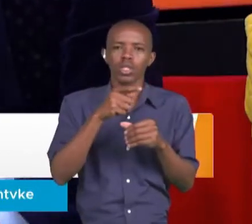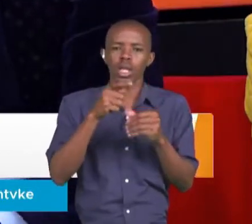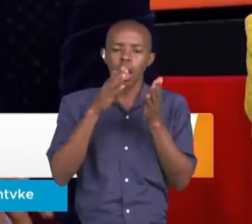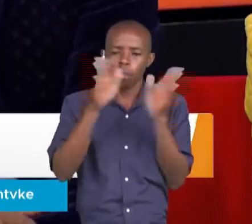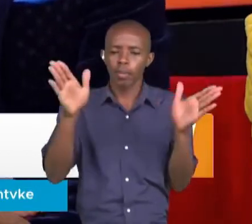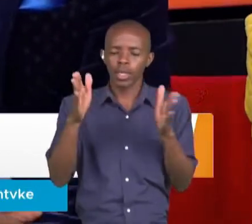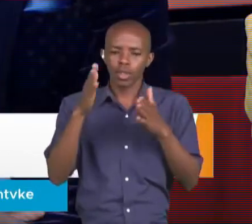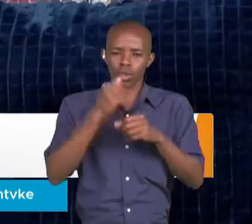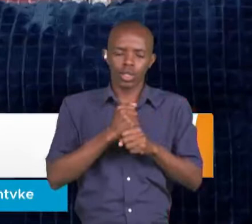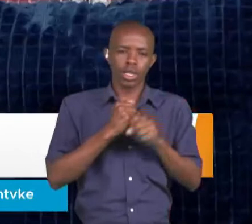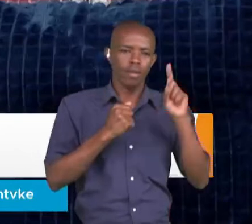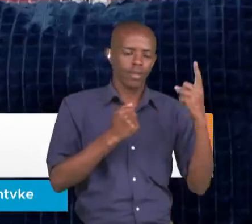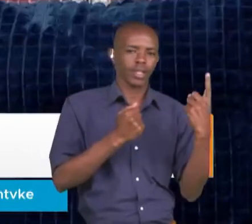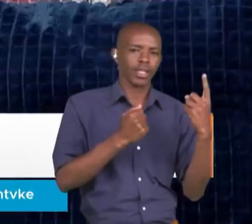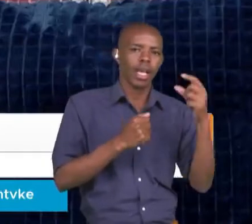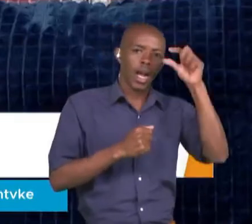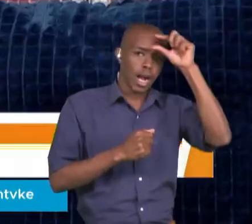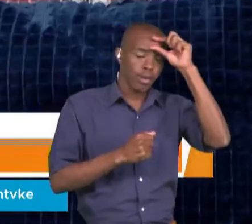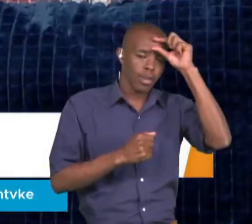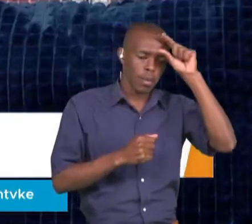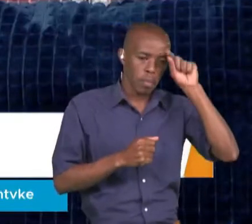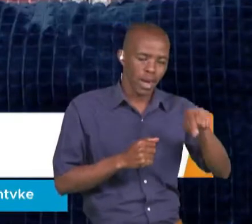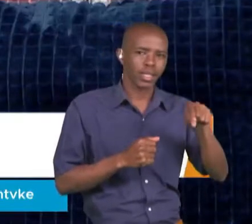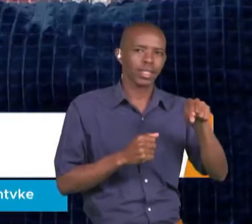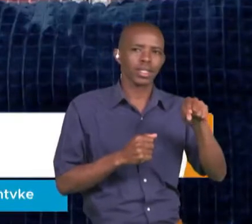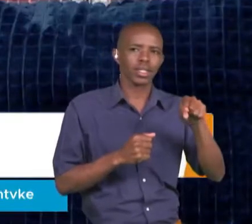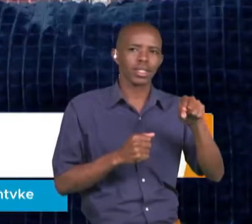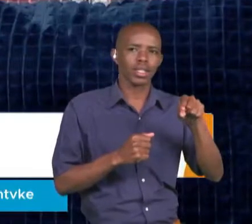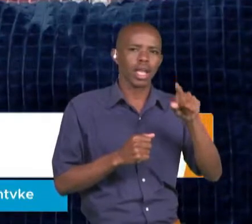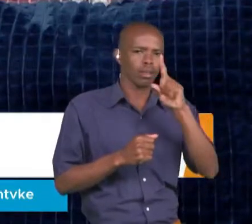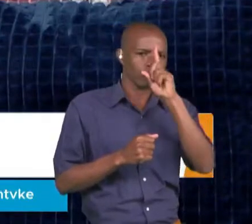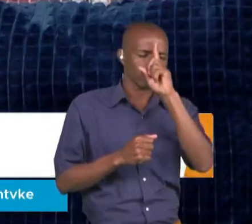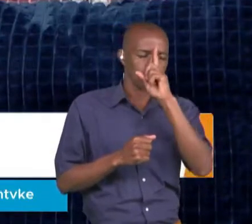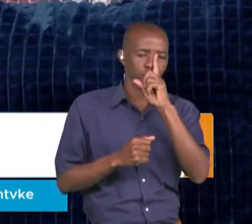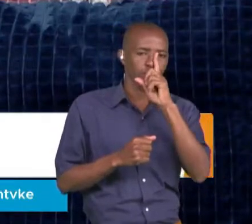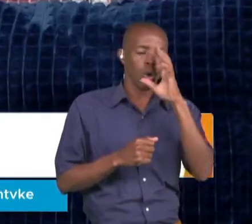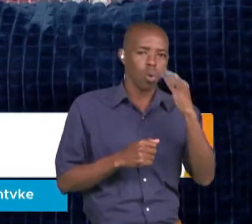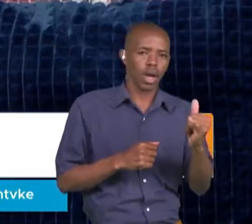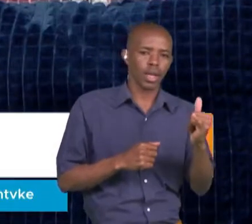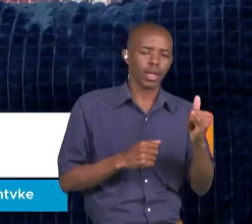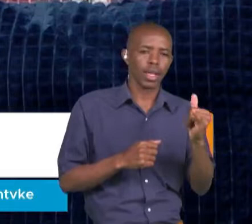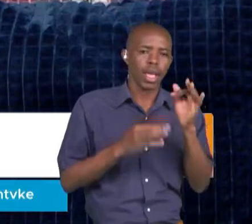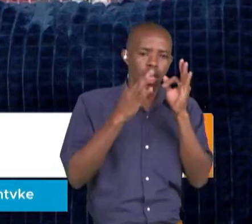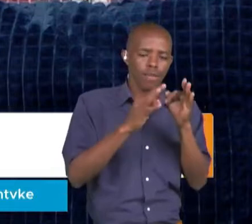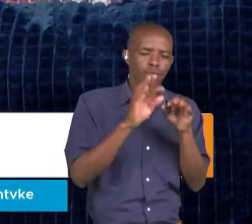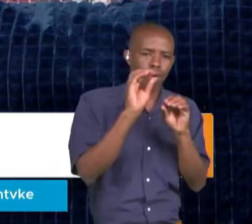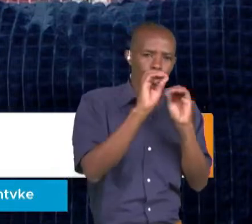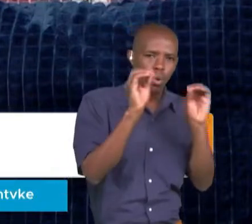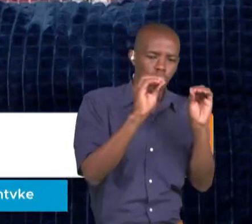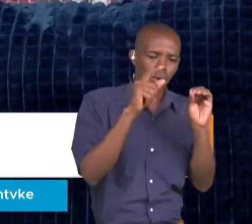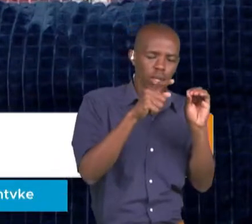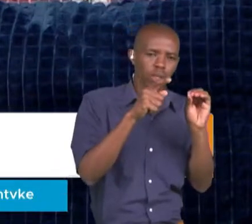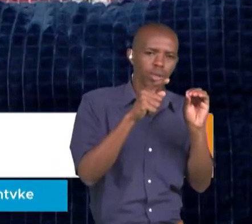trust. You know, first of all, the government must be utterly tough. Because then if they don't, then this will actually